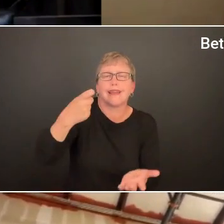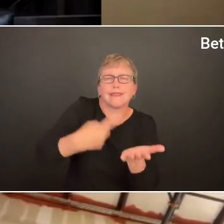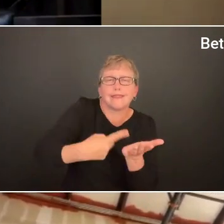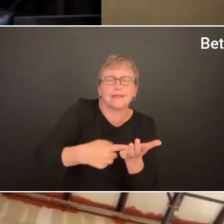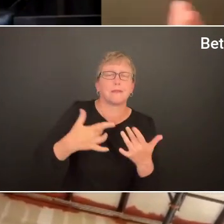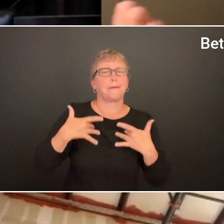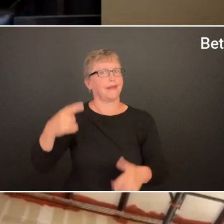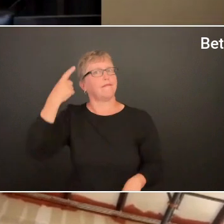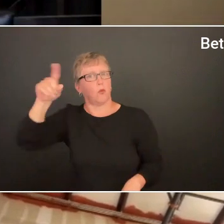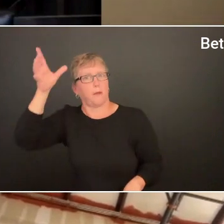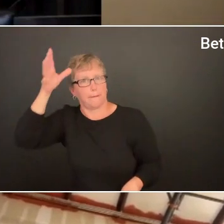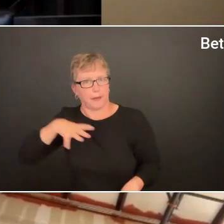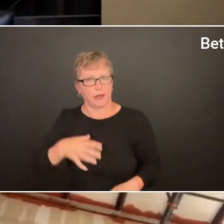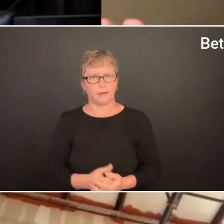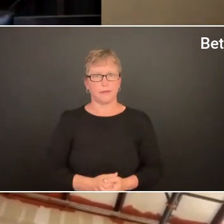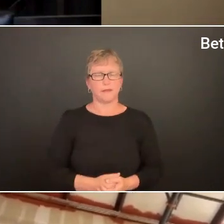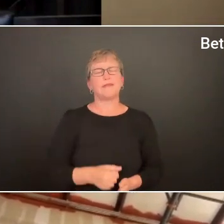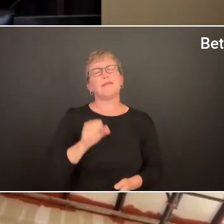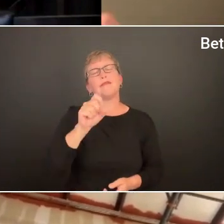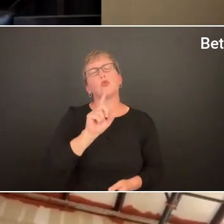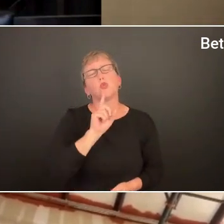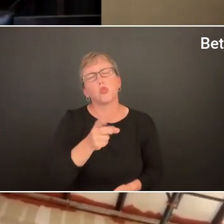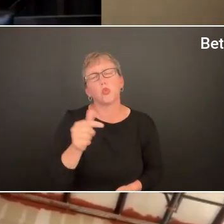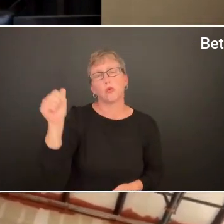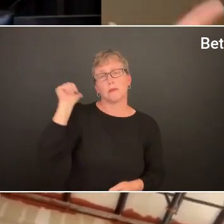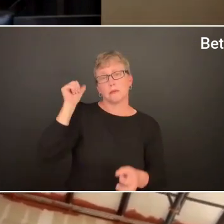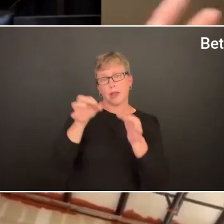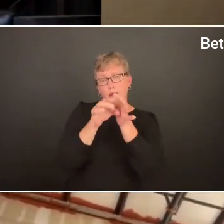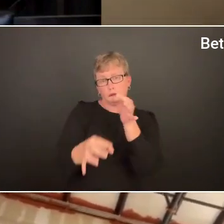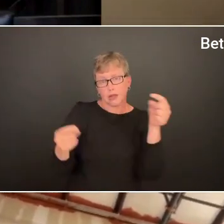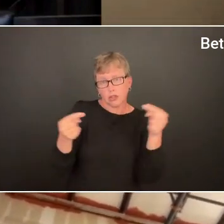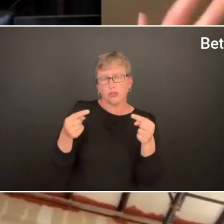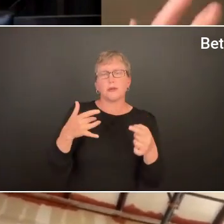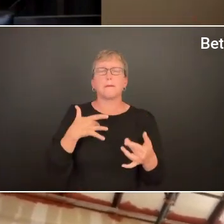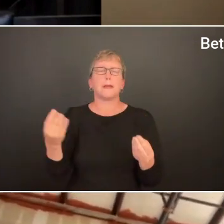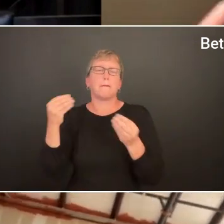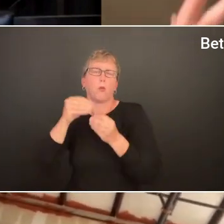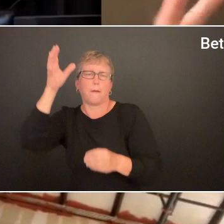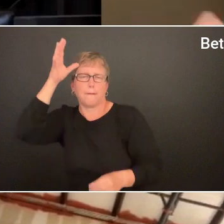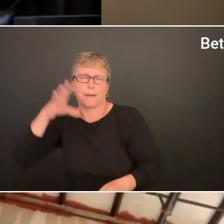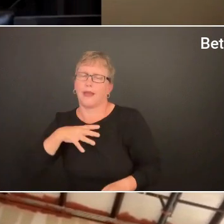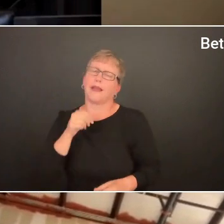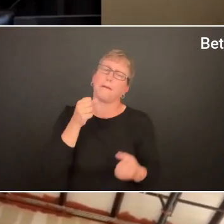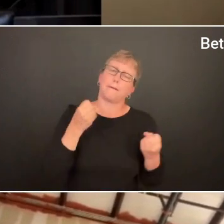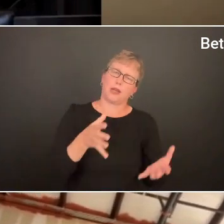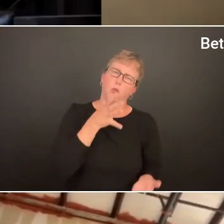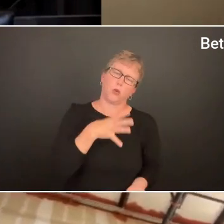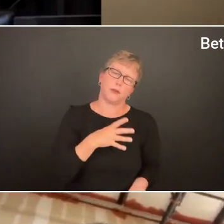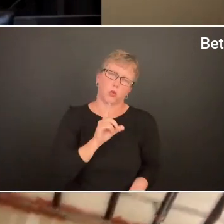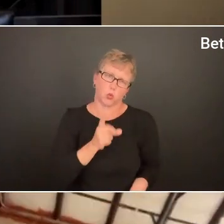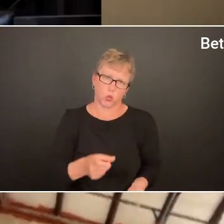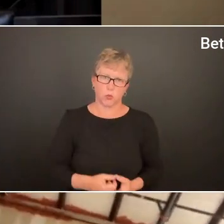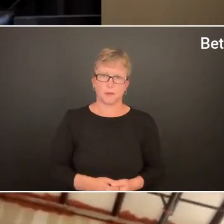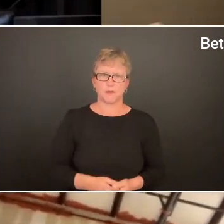spinal cord injuries, because the majority of people that have spinal cord injuries are men. So we're dealing with all of these things. So it's